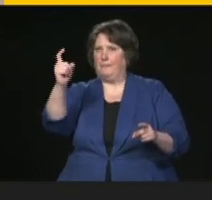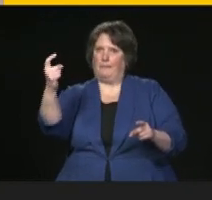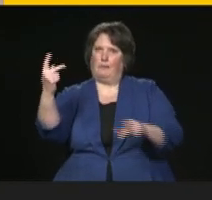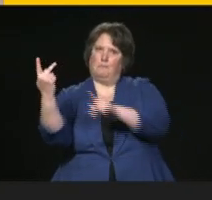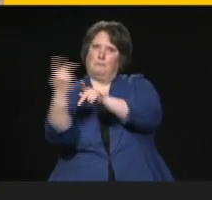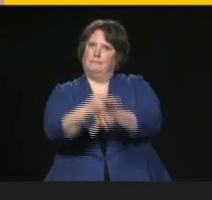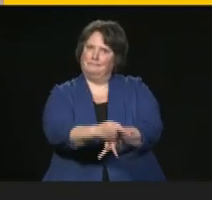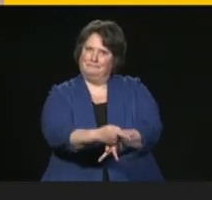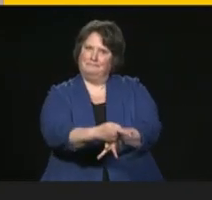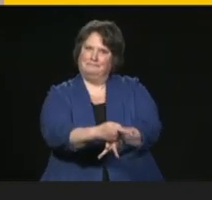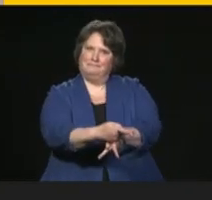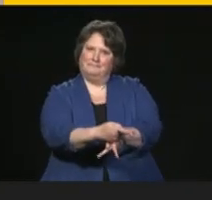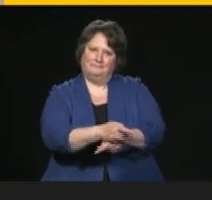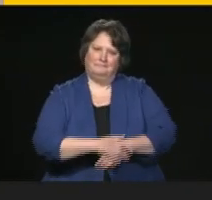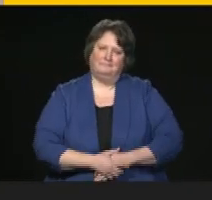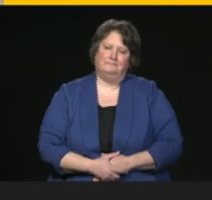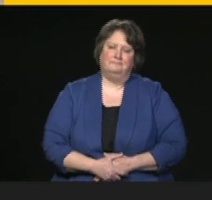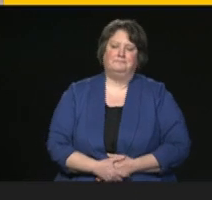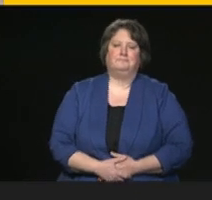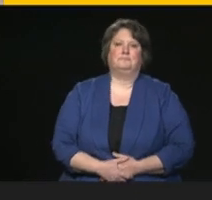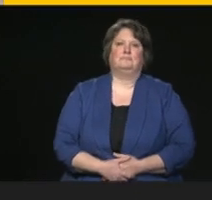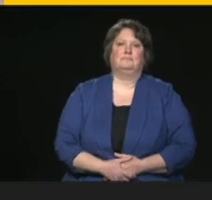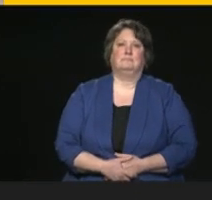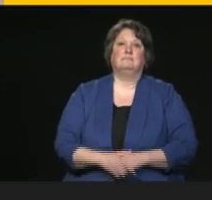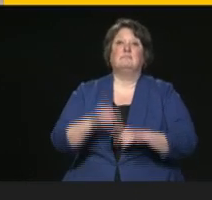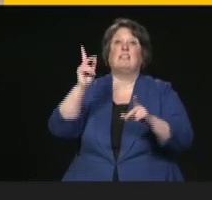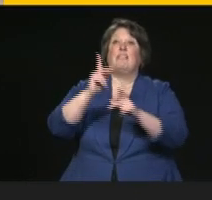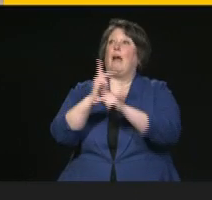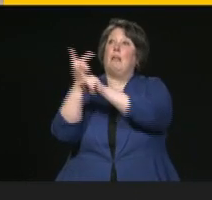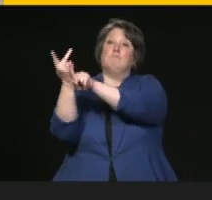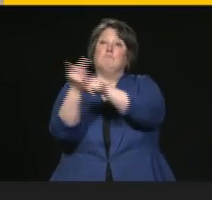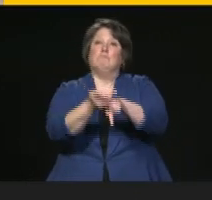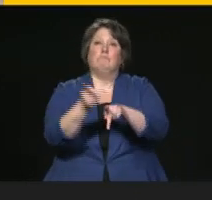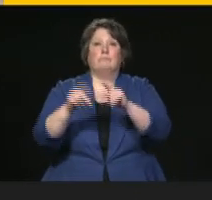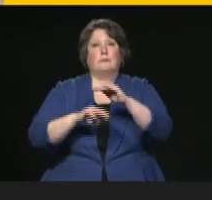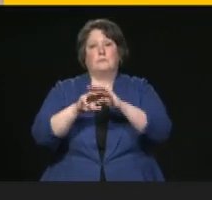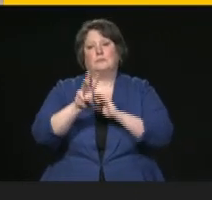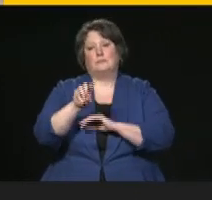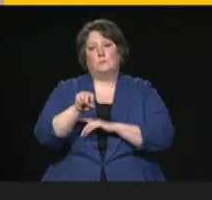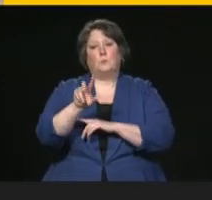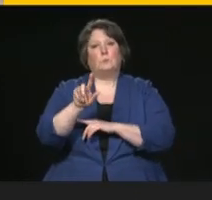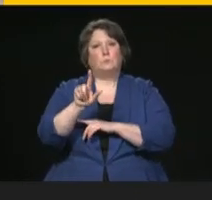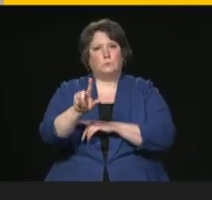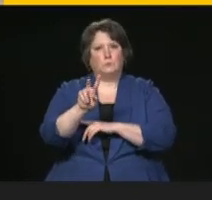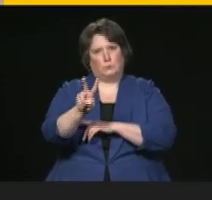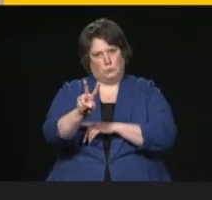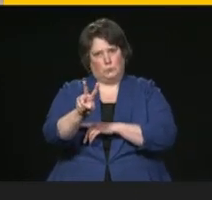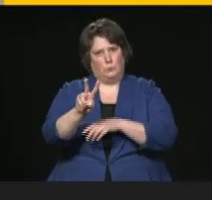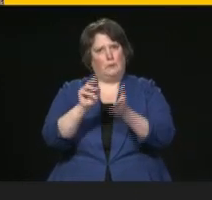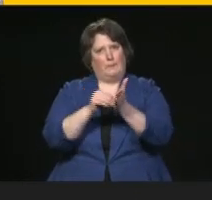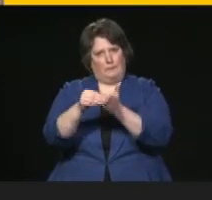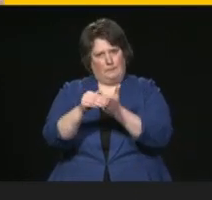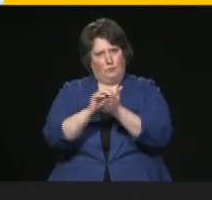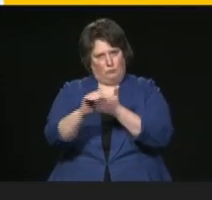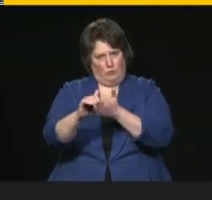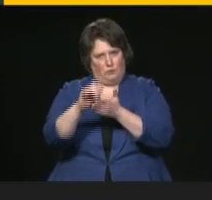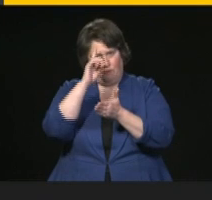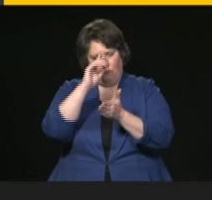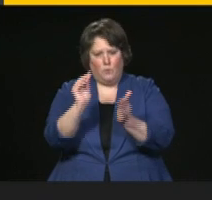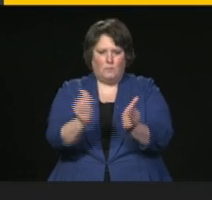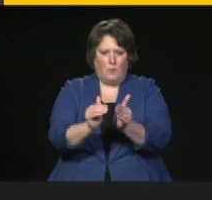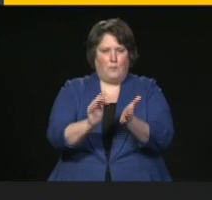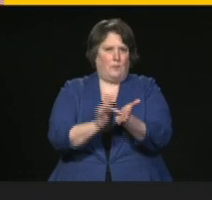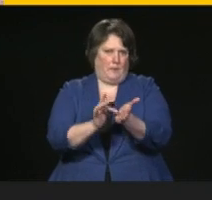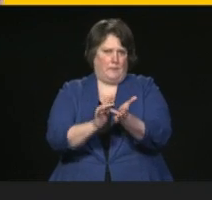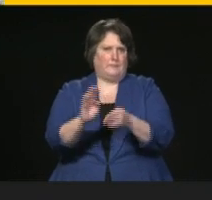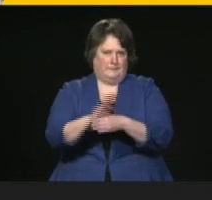of up to $6.2 million for Canada's small and medium-sized businesses that are